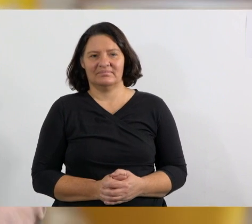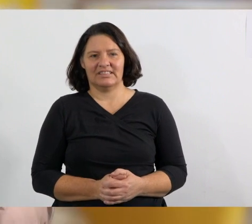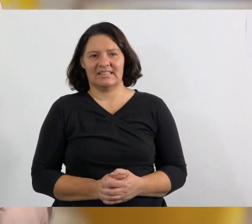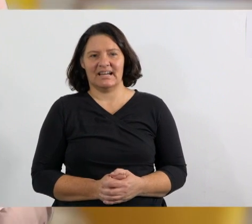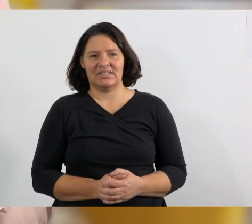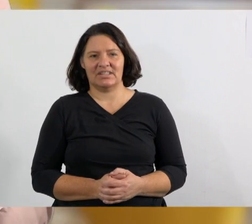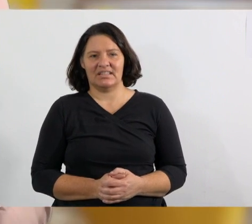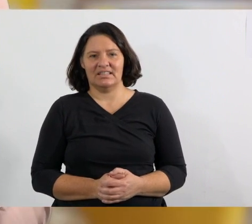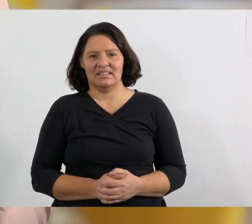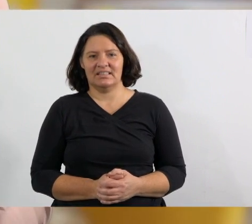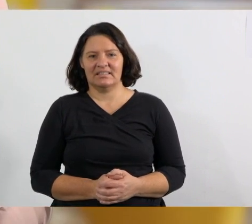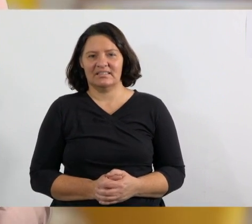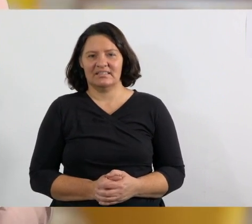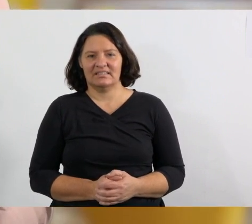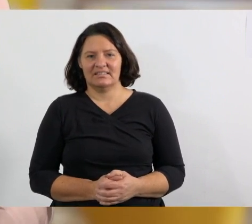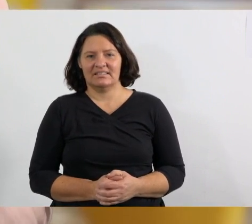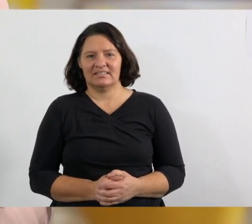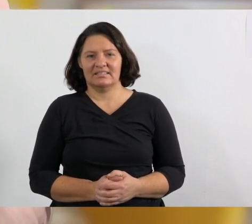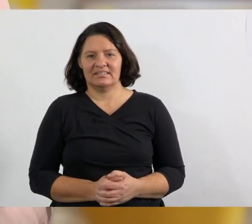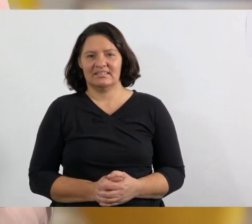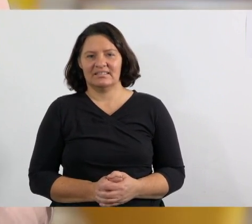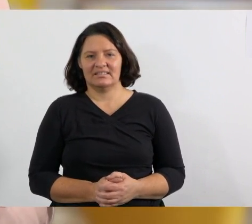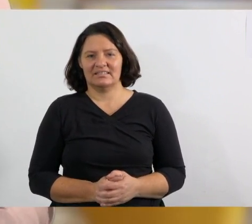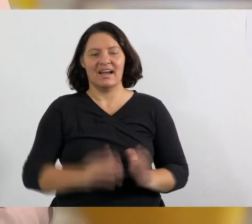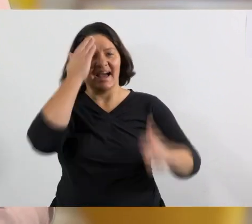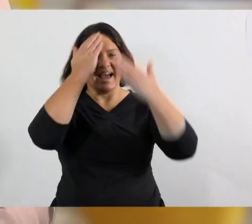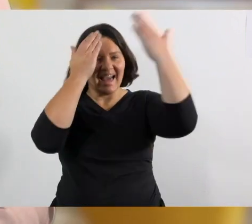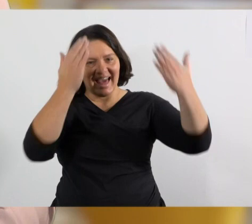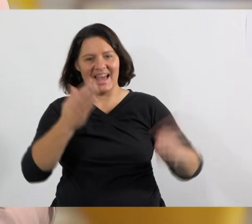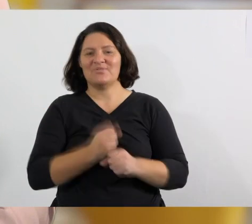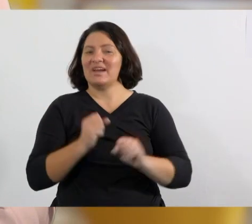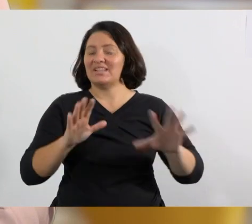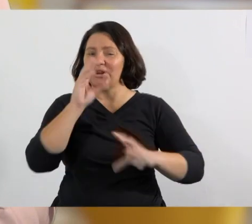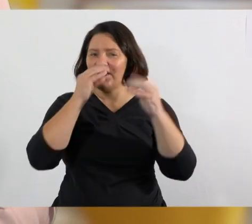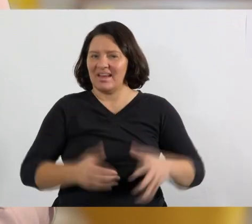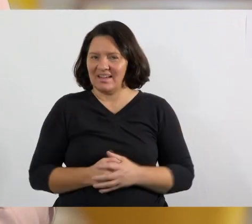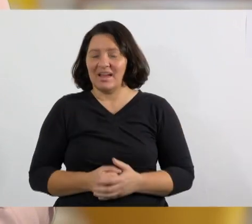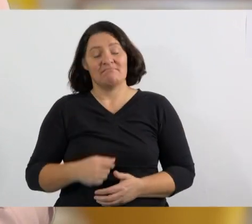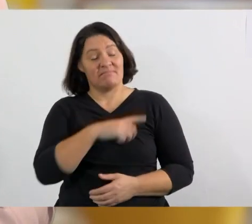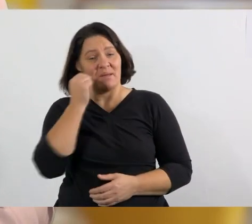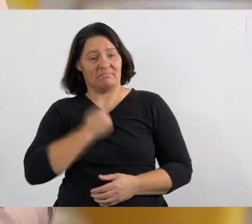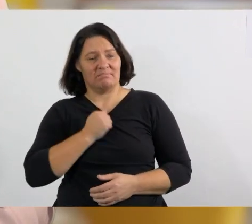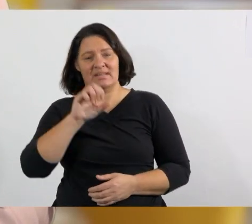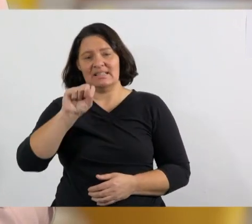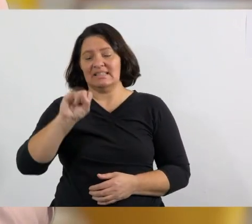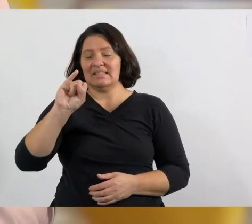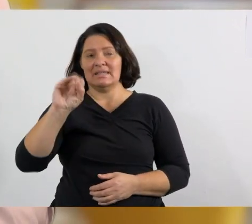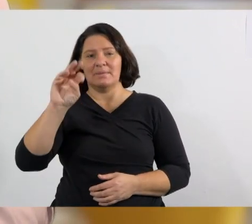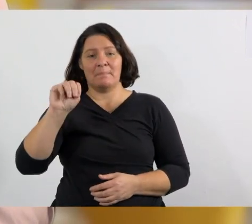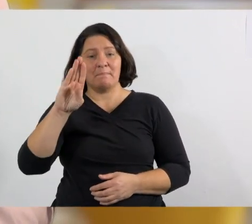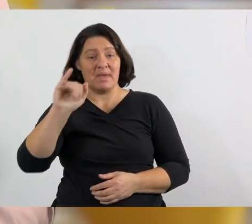Greetings, Cretan learners. My name is Mr. Simbi and welcome to today's accounting class. In today's class, I'm going to be talking